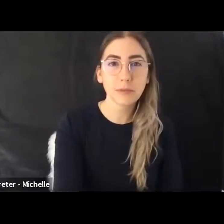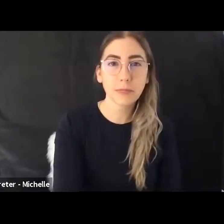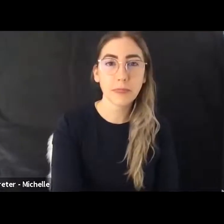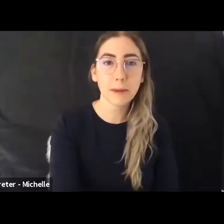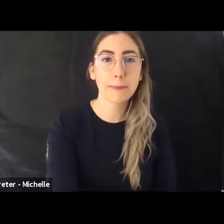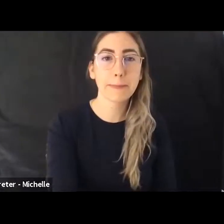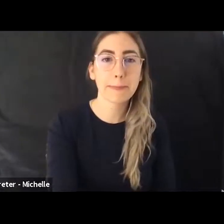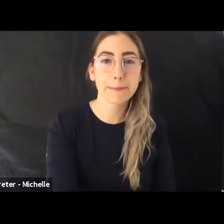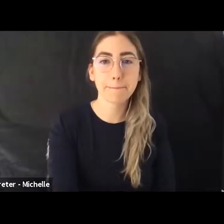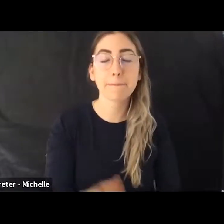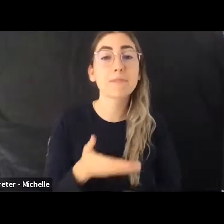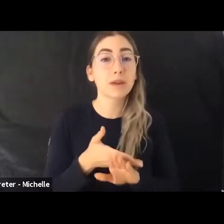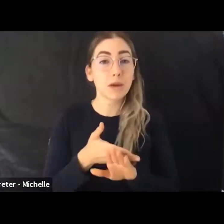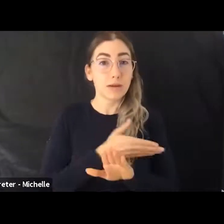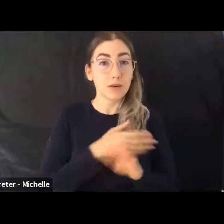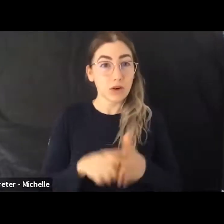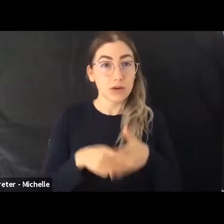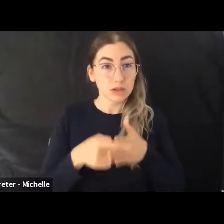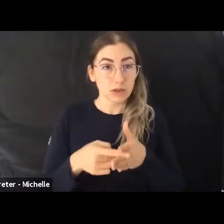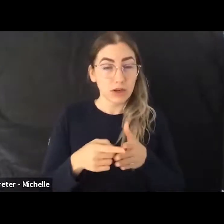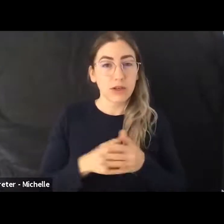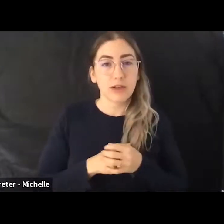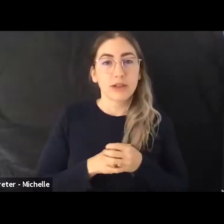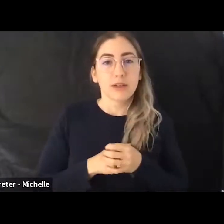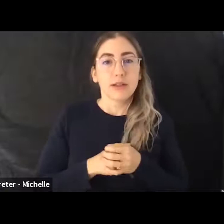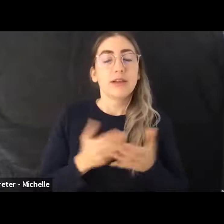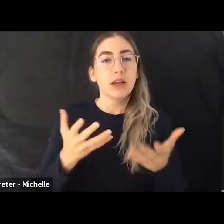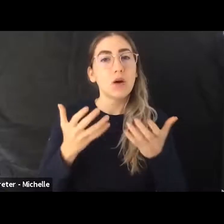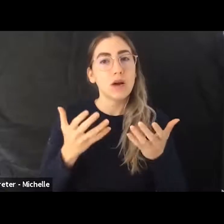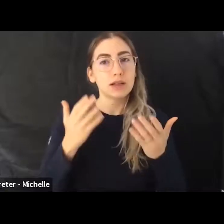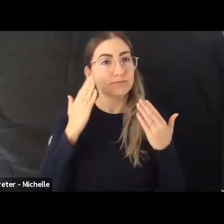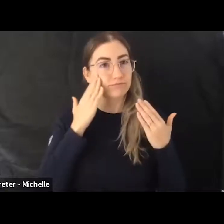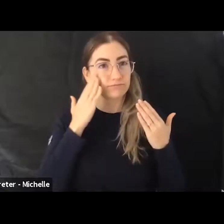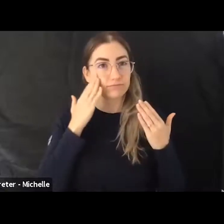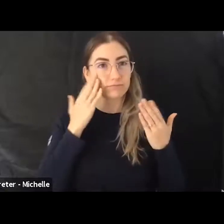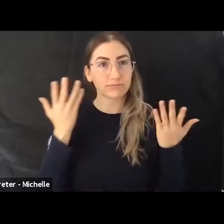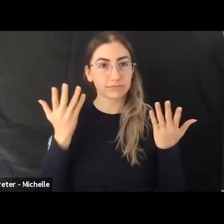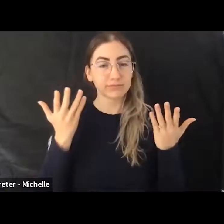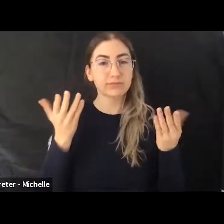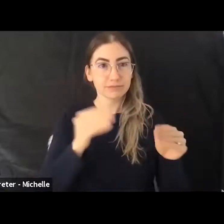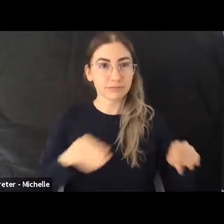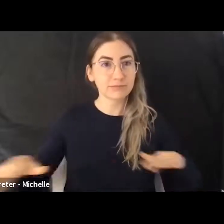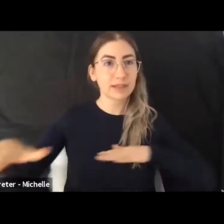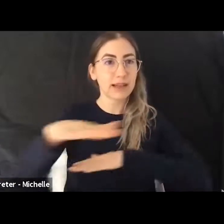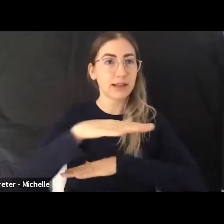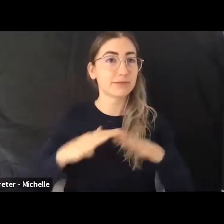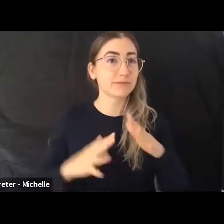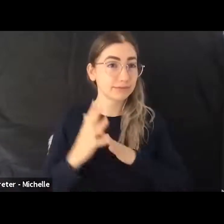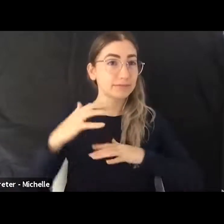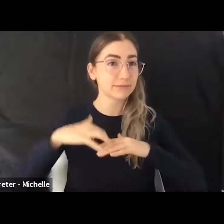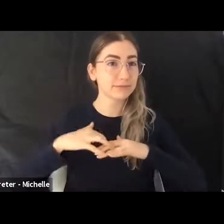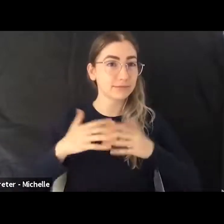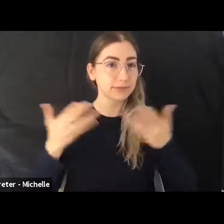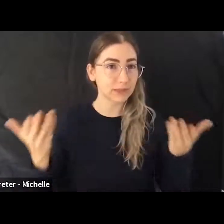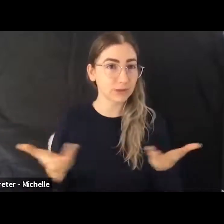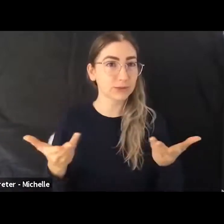First, before we begin, I would like to begin by acknowledging the Indonesia's people of all the lands that we